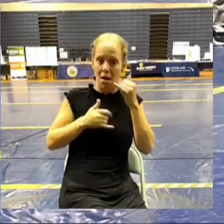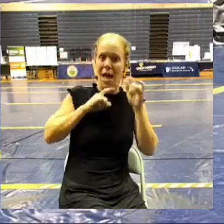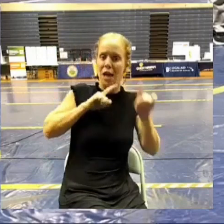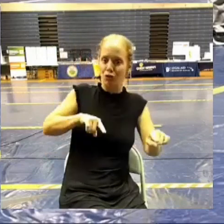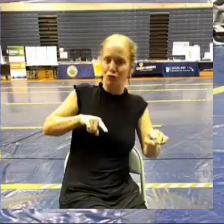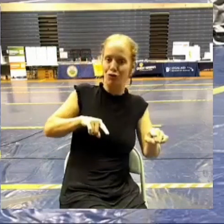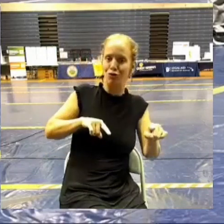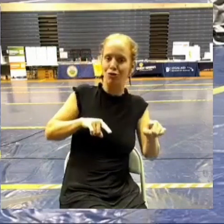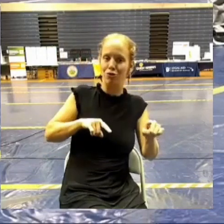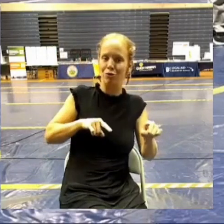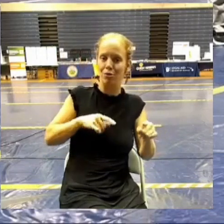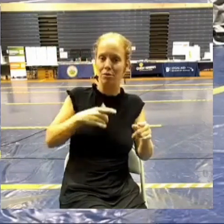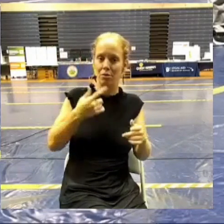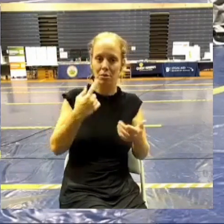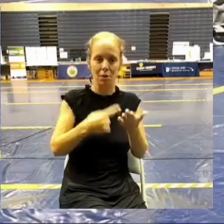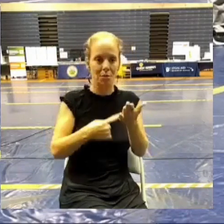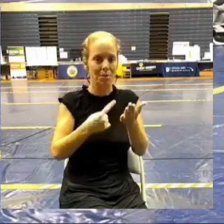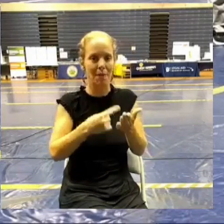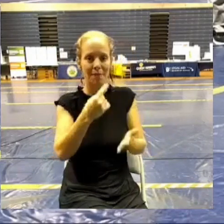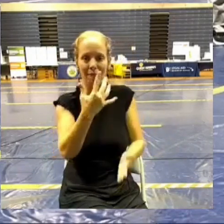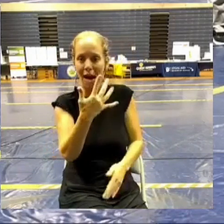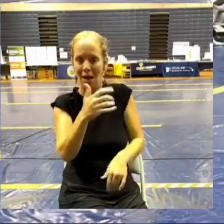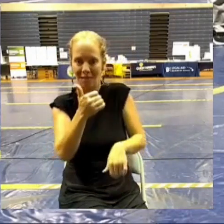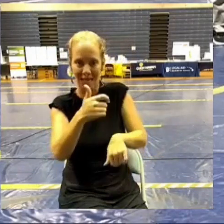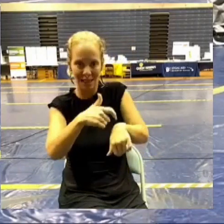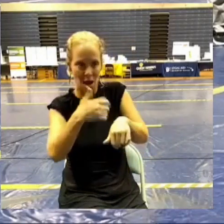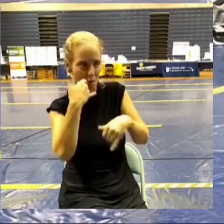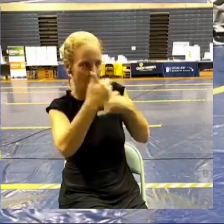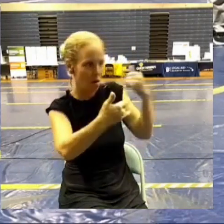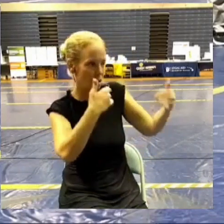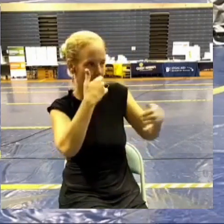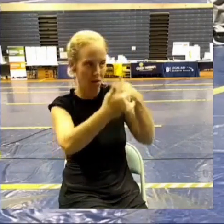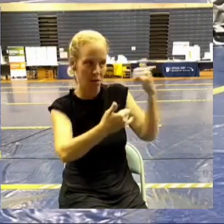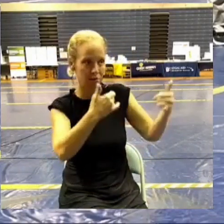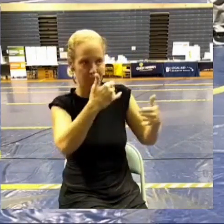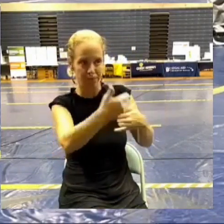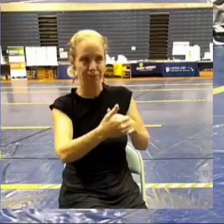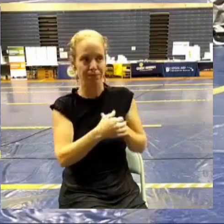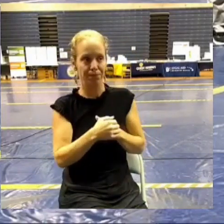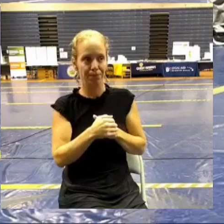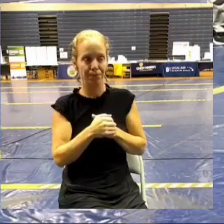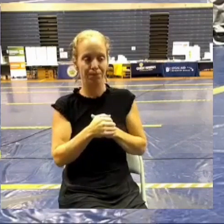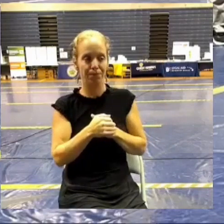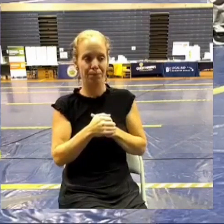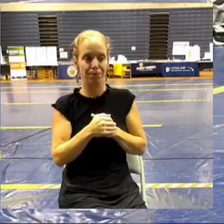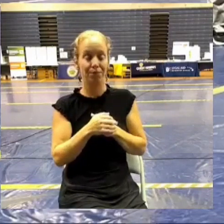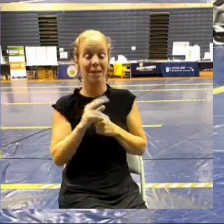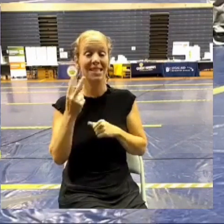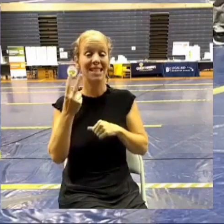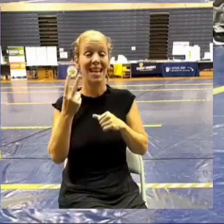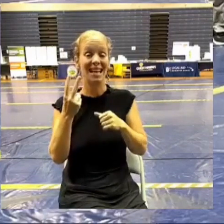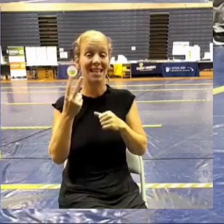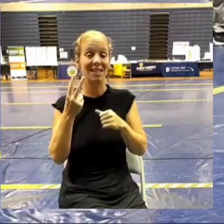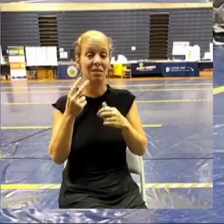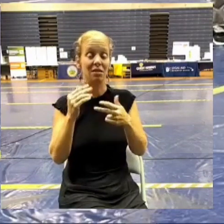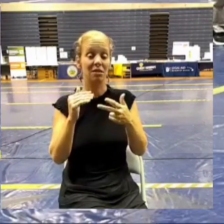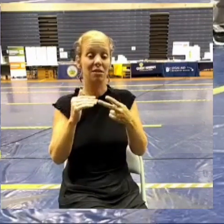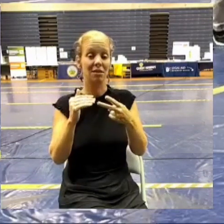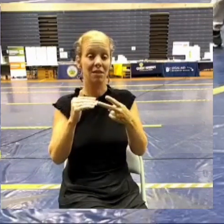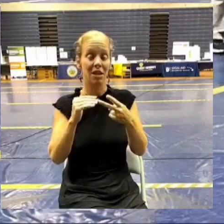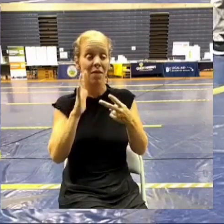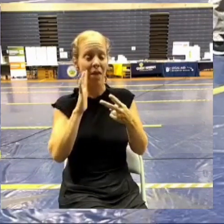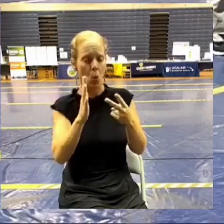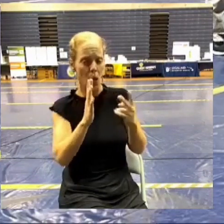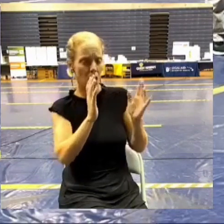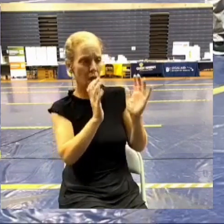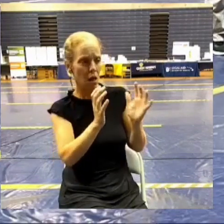call. We have time for phoning people 5-10 times over a week or 2 weeks to try to get to them. Second thing they're going to ask you to do is they're going to